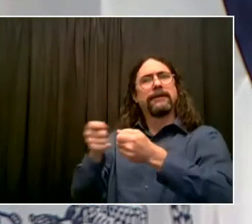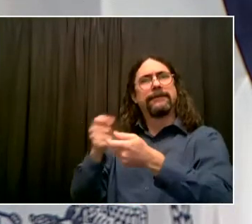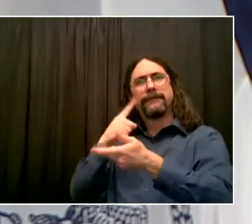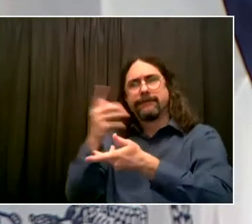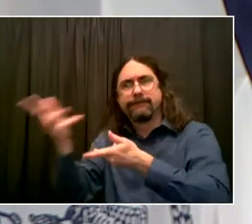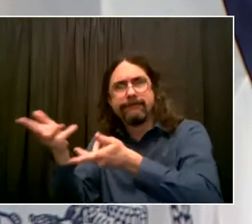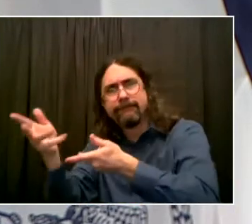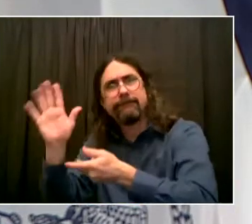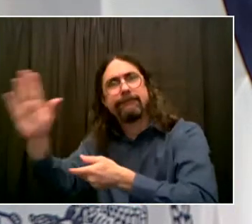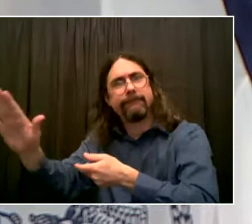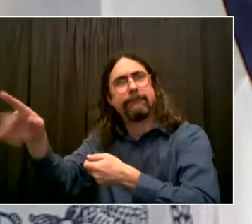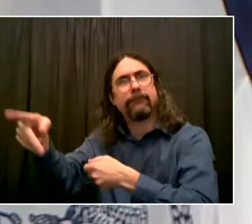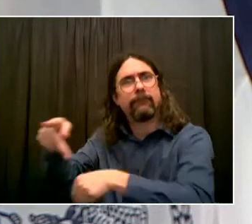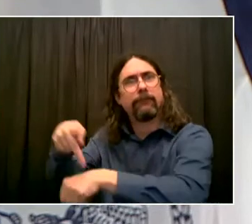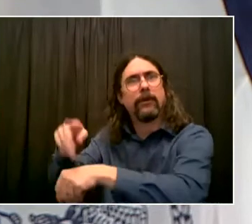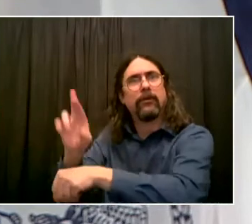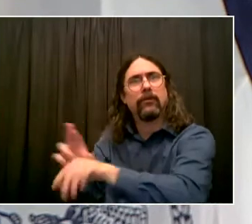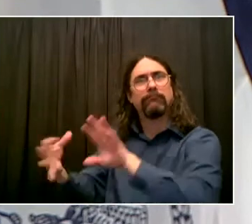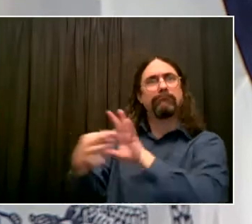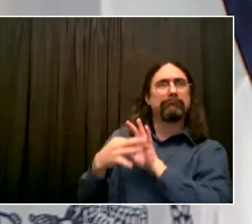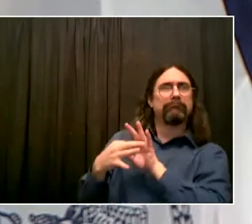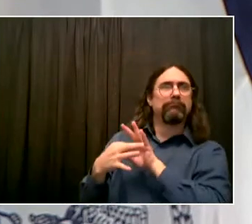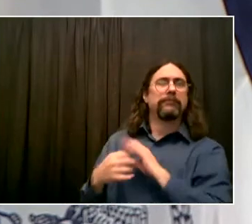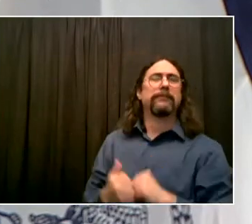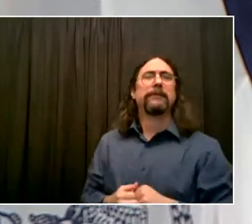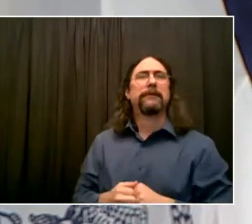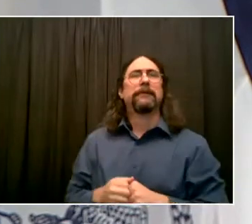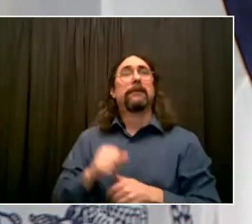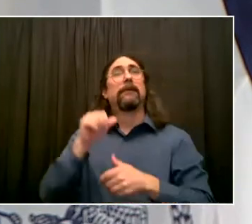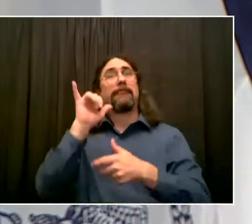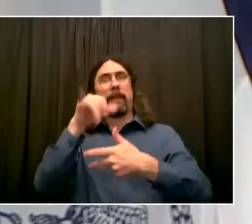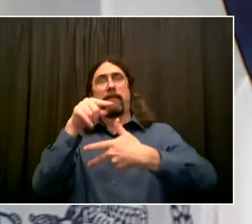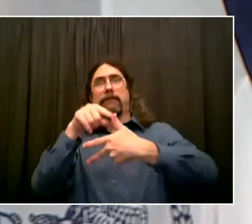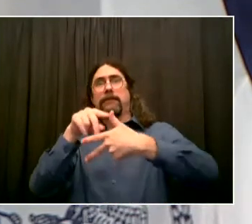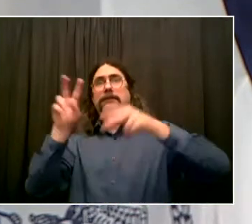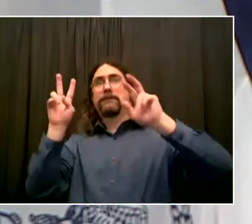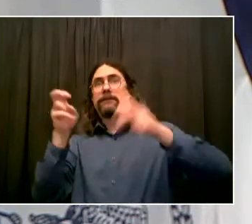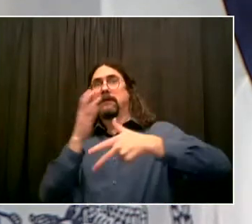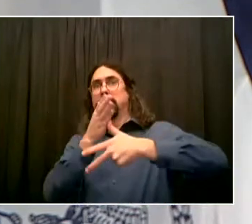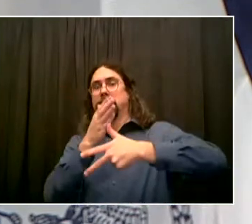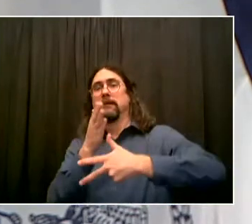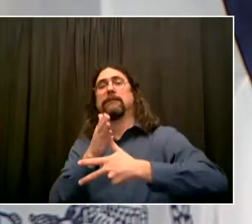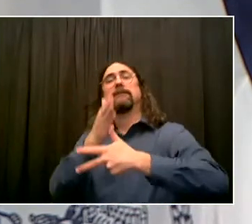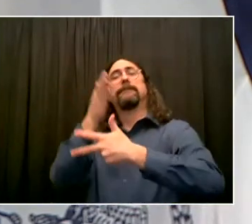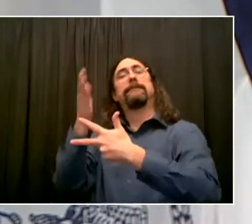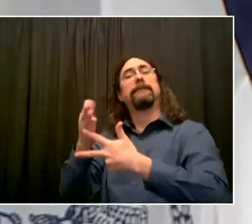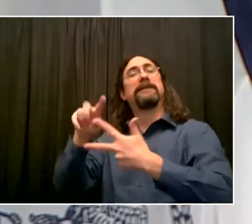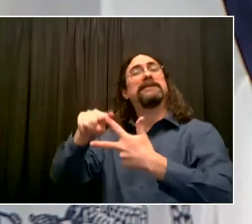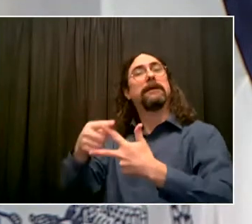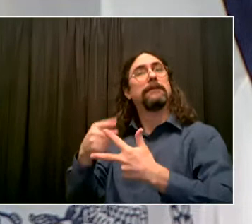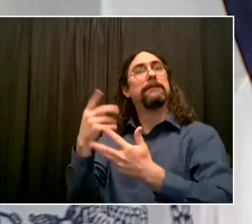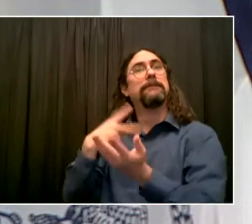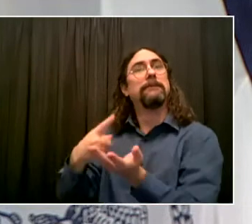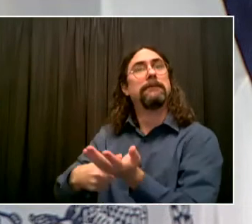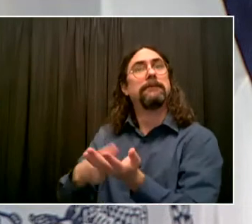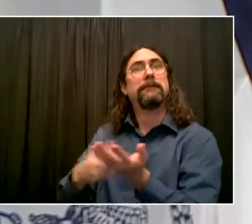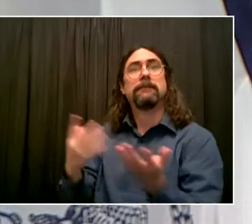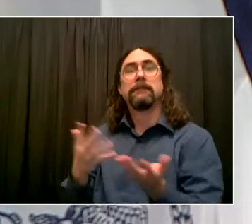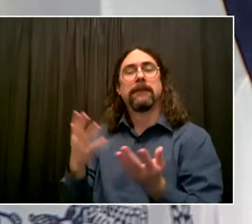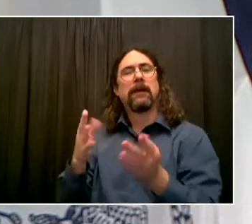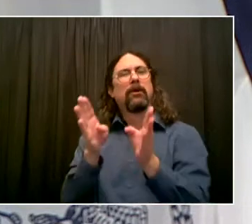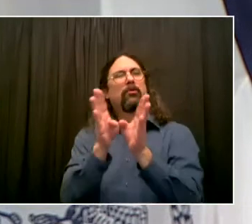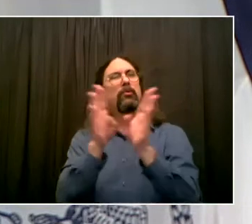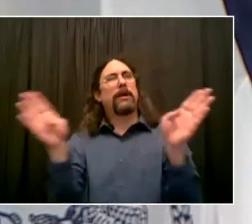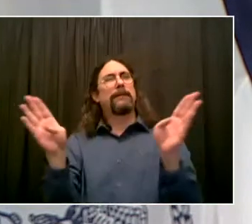agreed that we would work out an approach to have the NYPD help to train and support the public safety efforts